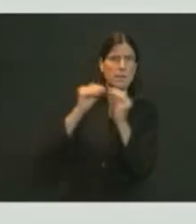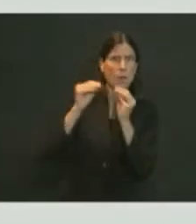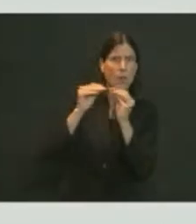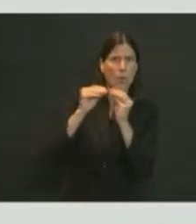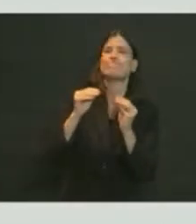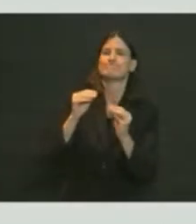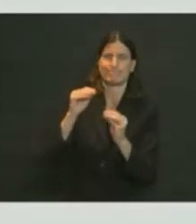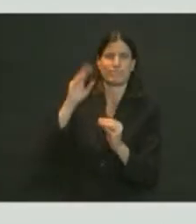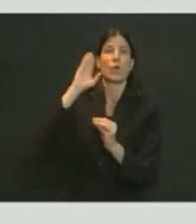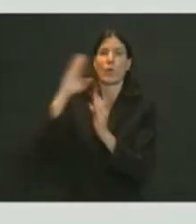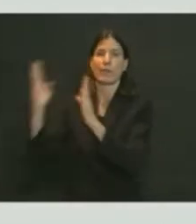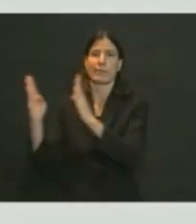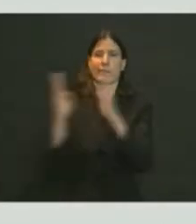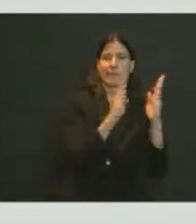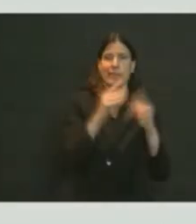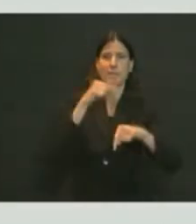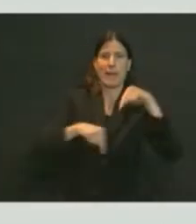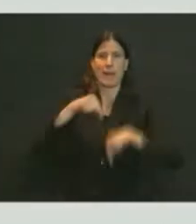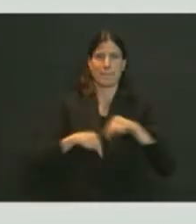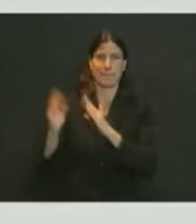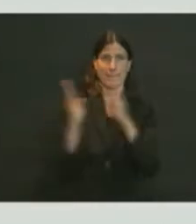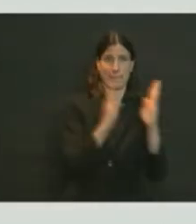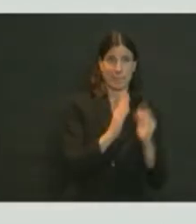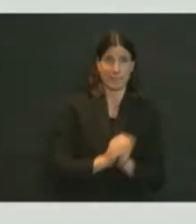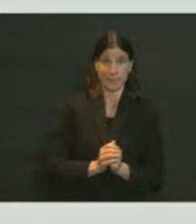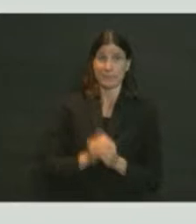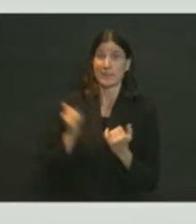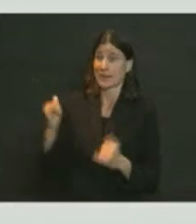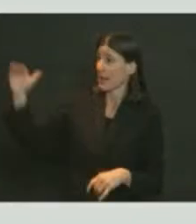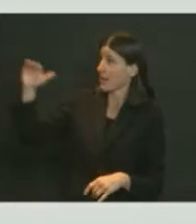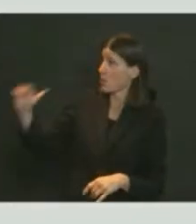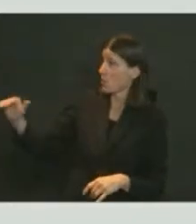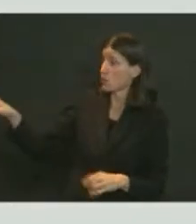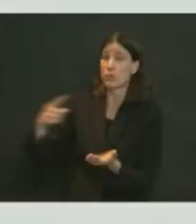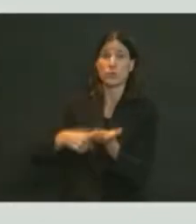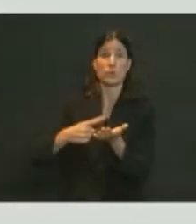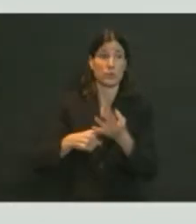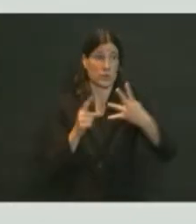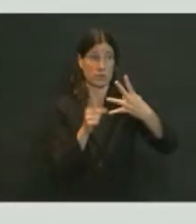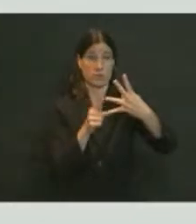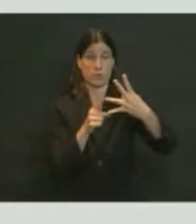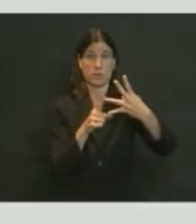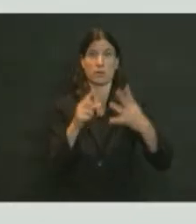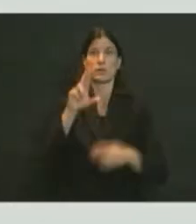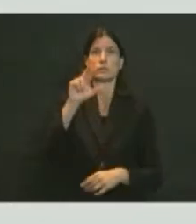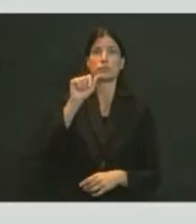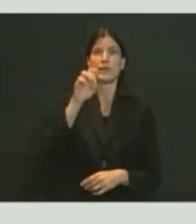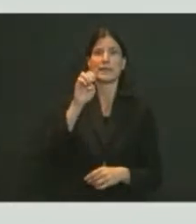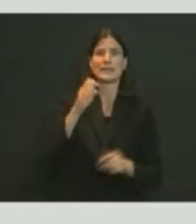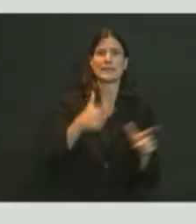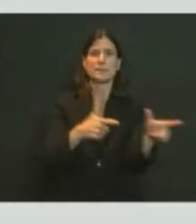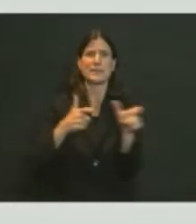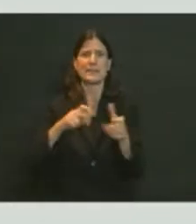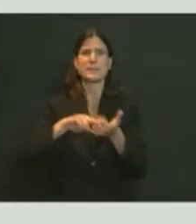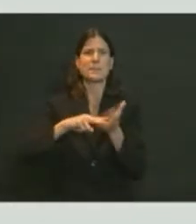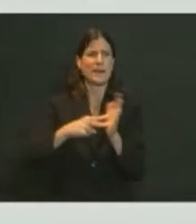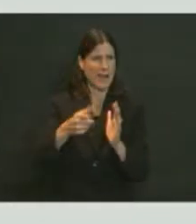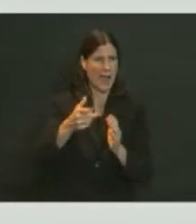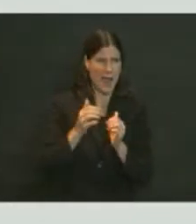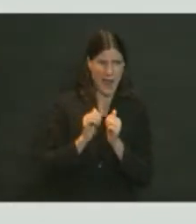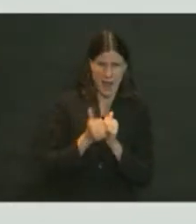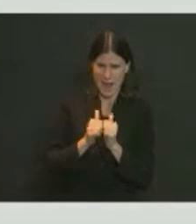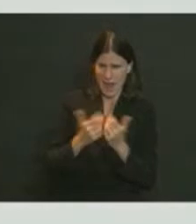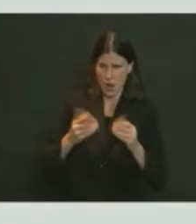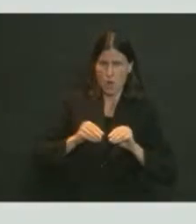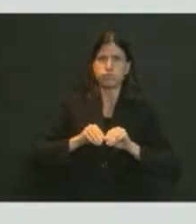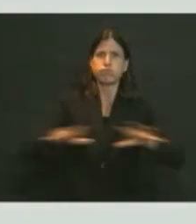It's a good indicator. It is a good indicator of where's the virus going. Are we starting to climb back up on the curve? We've talked about